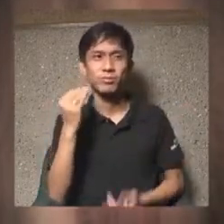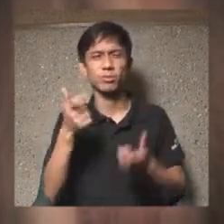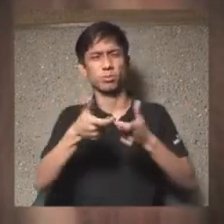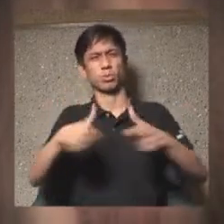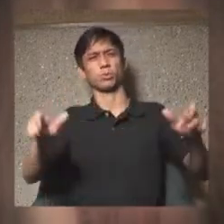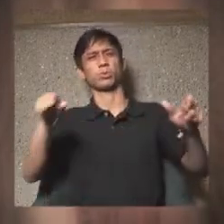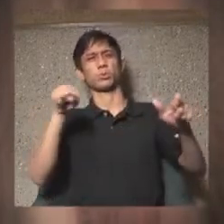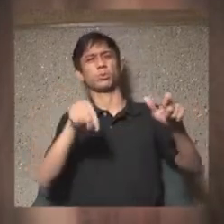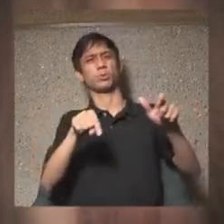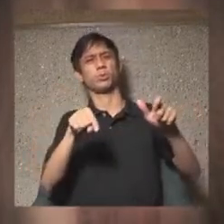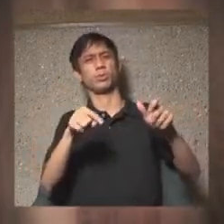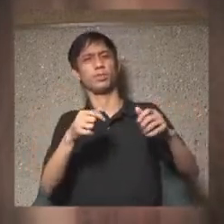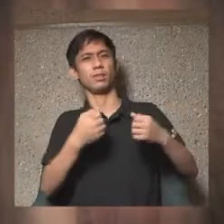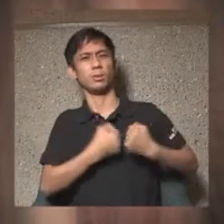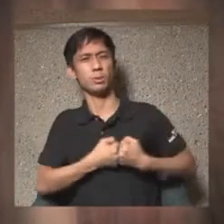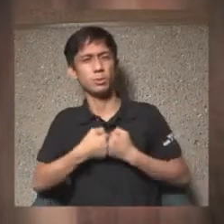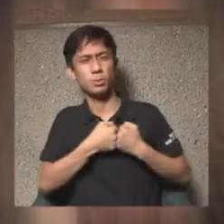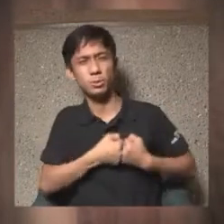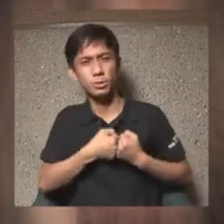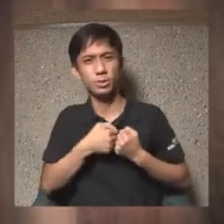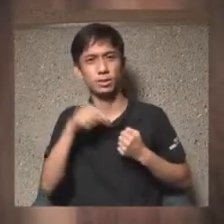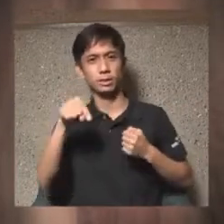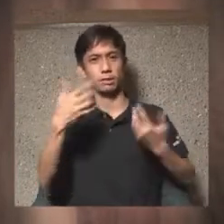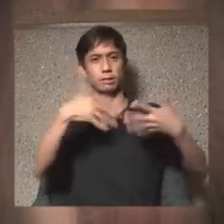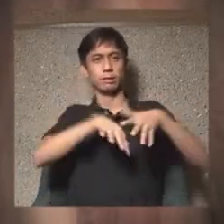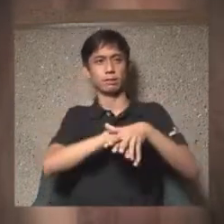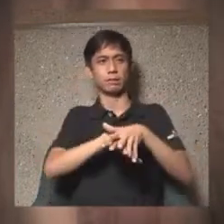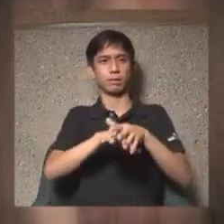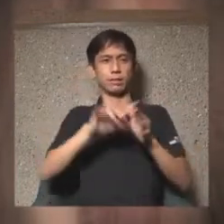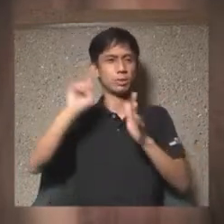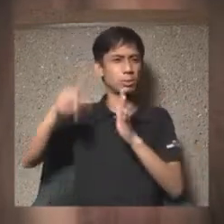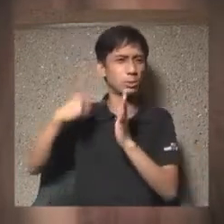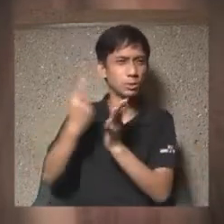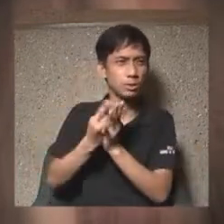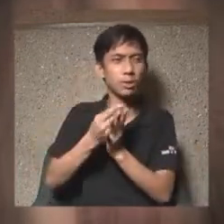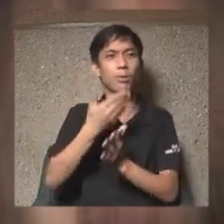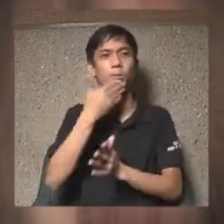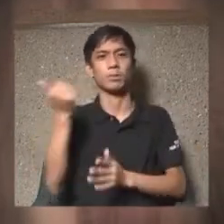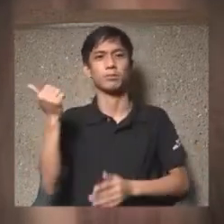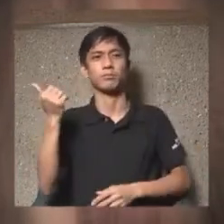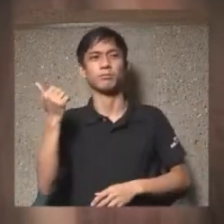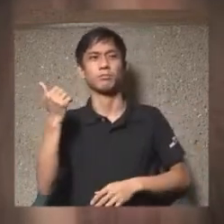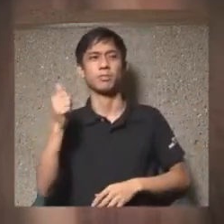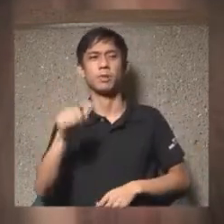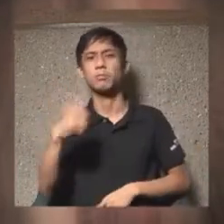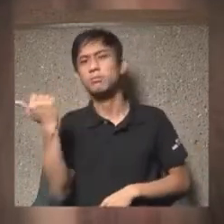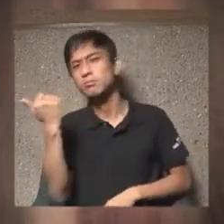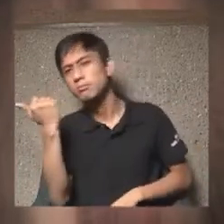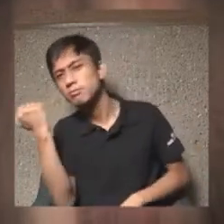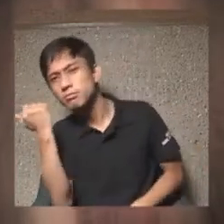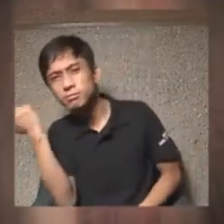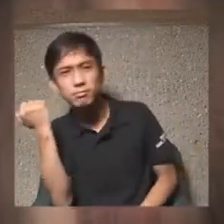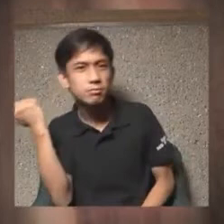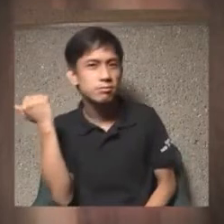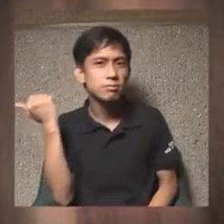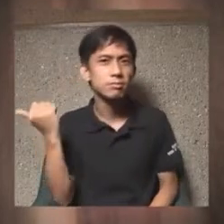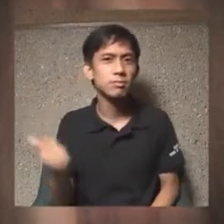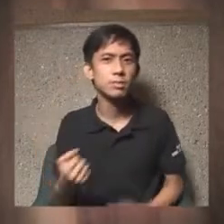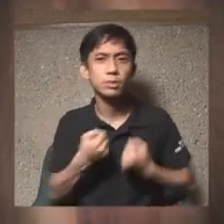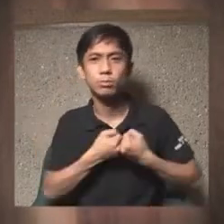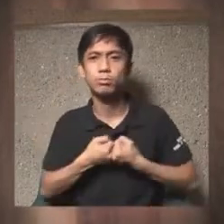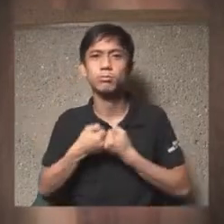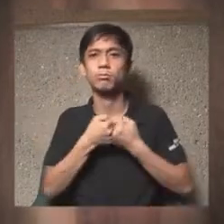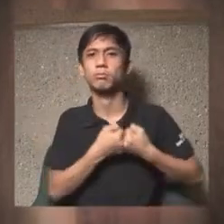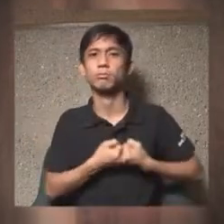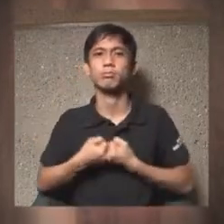time. Better than Stone Cold Steve Austin, more than anything else. What does this wrestling